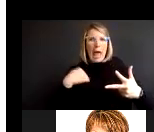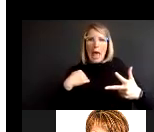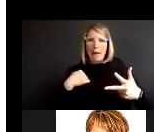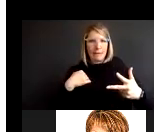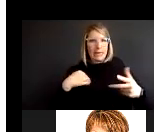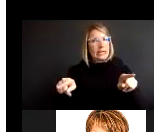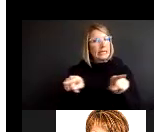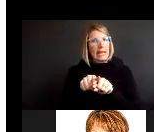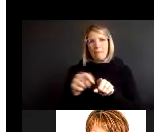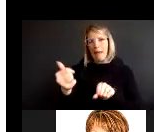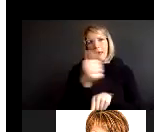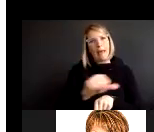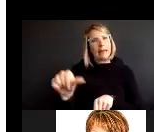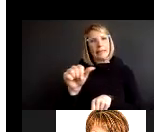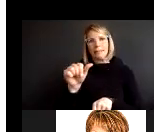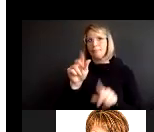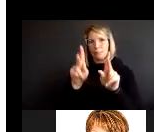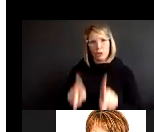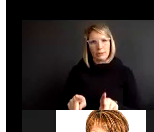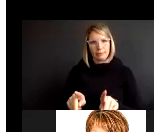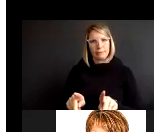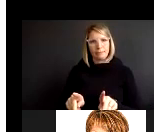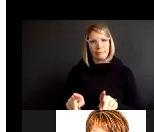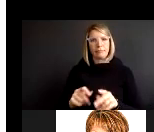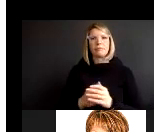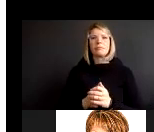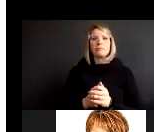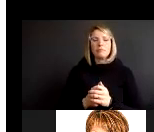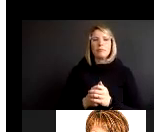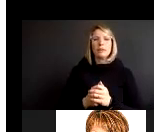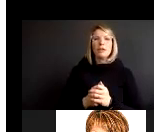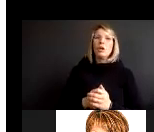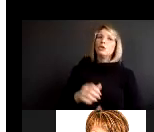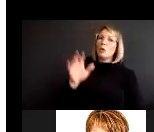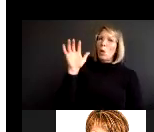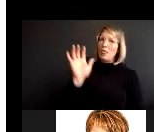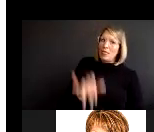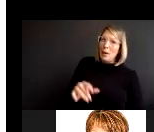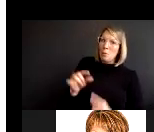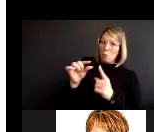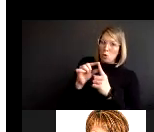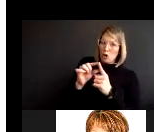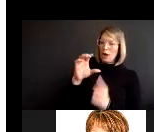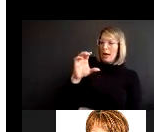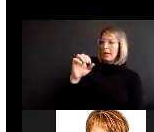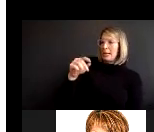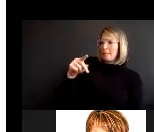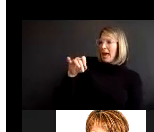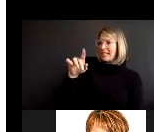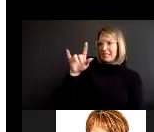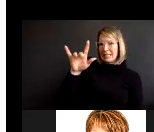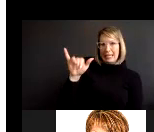So we've talked a lot about it. Capacity is it's a fluid concept. I guess I'll start